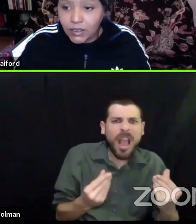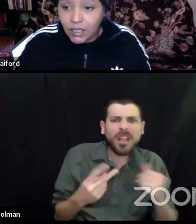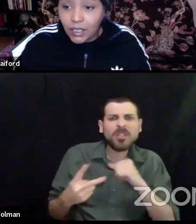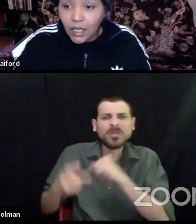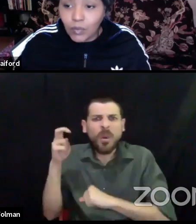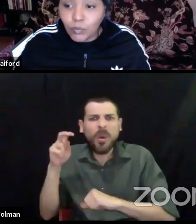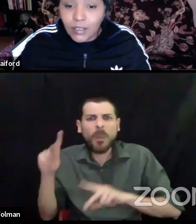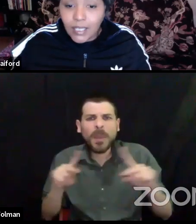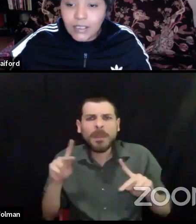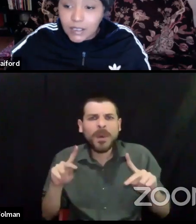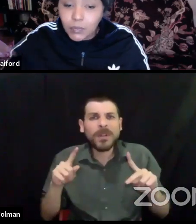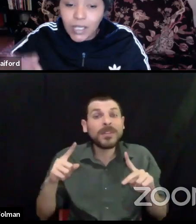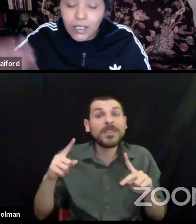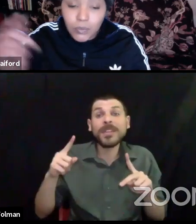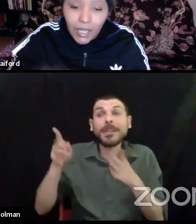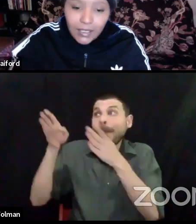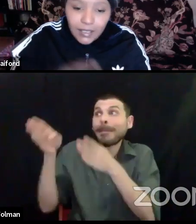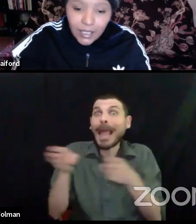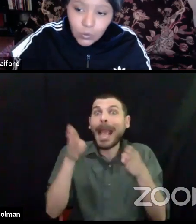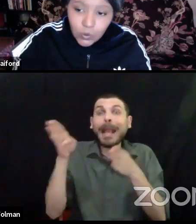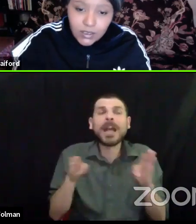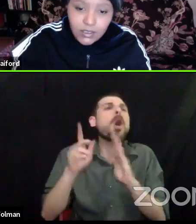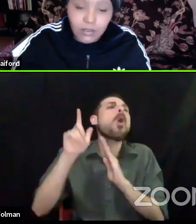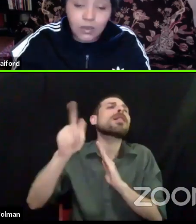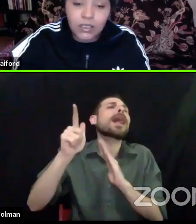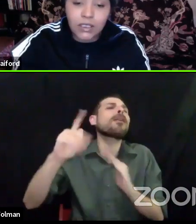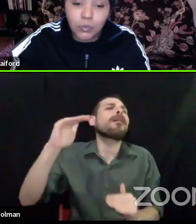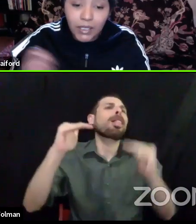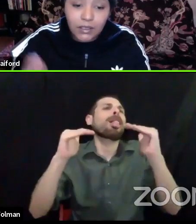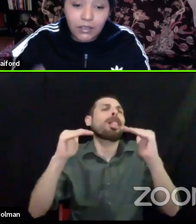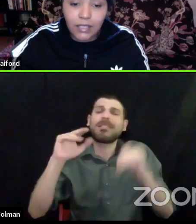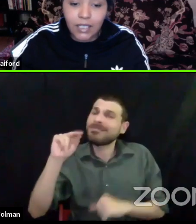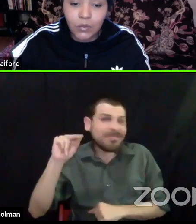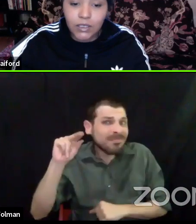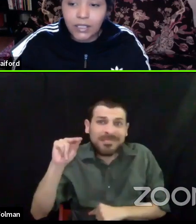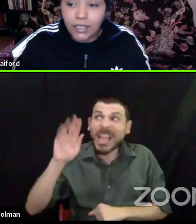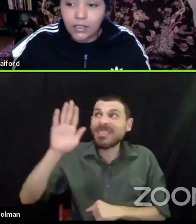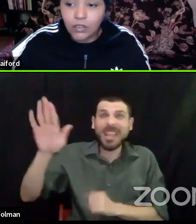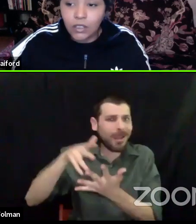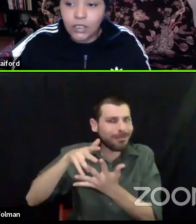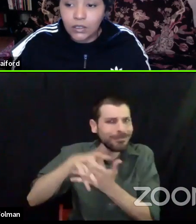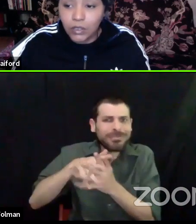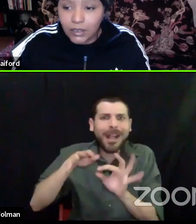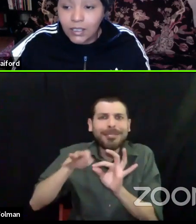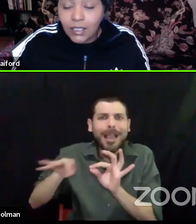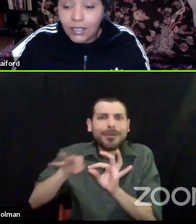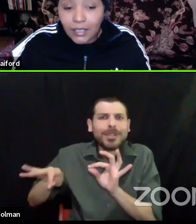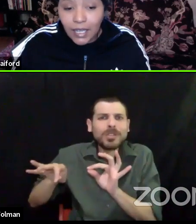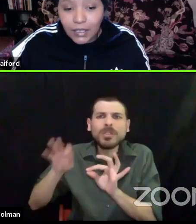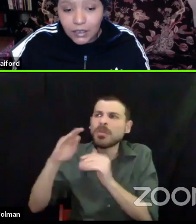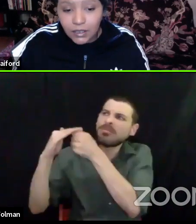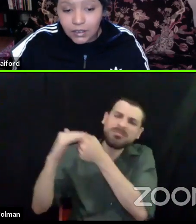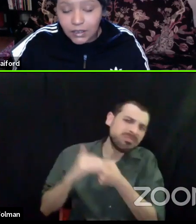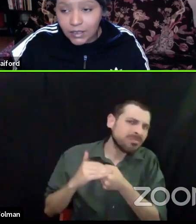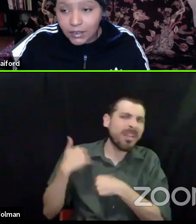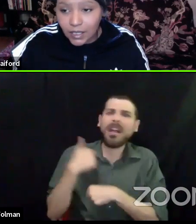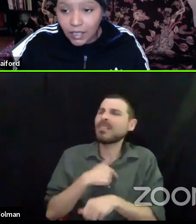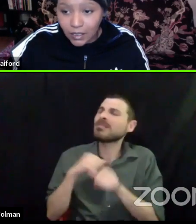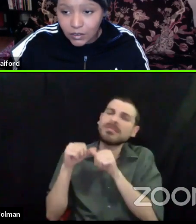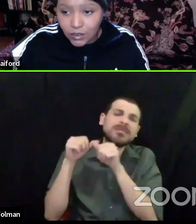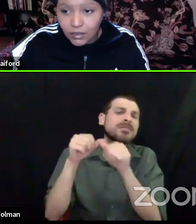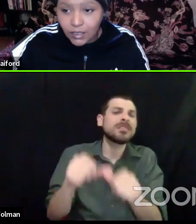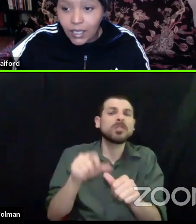participants. And that's just by applied language. So to dismantle that language takes strong authority that actually understands